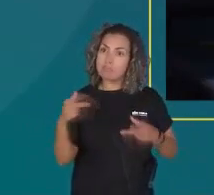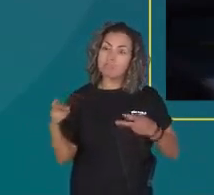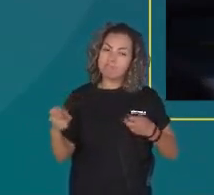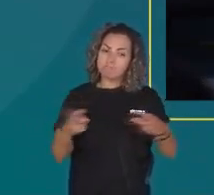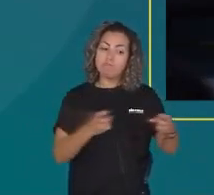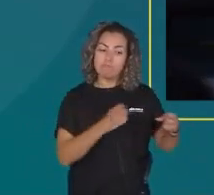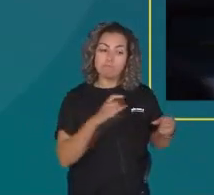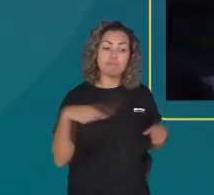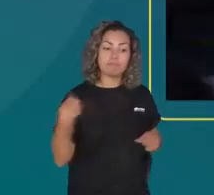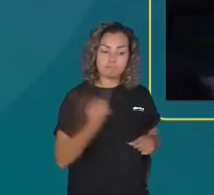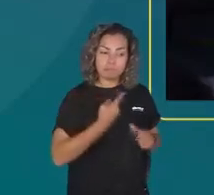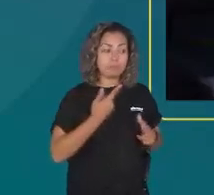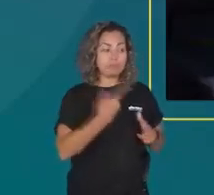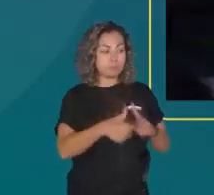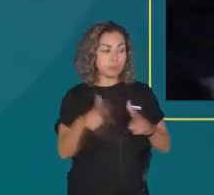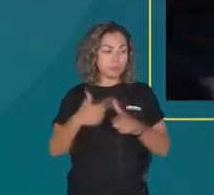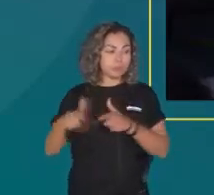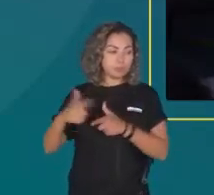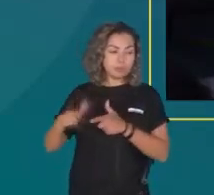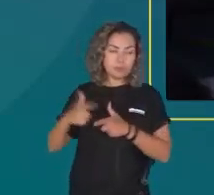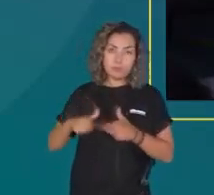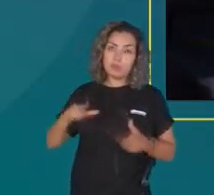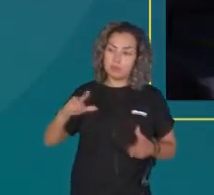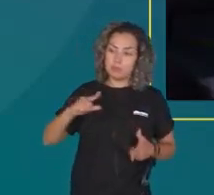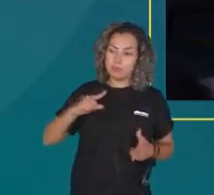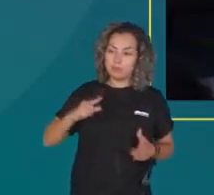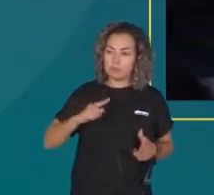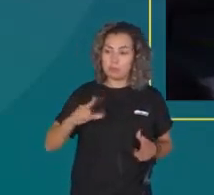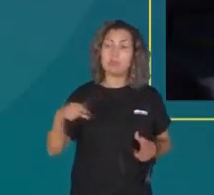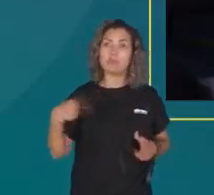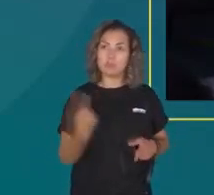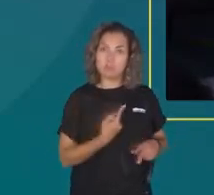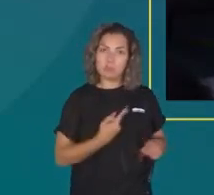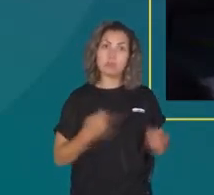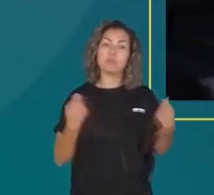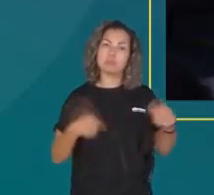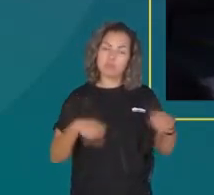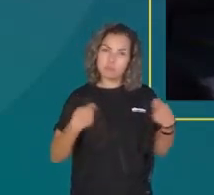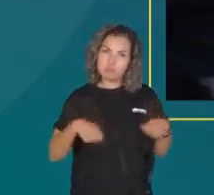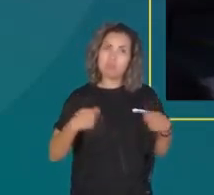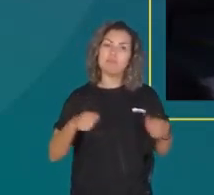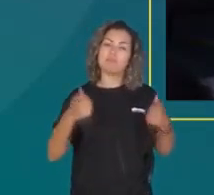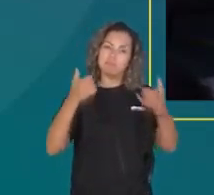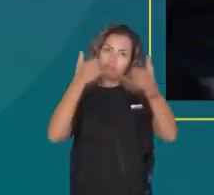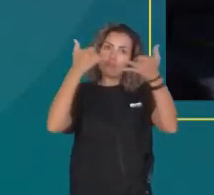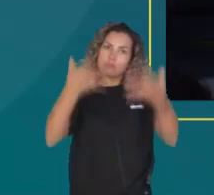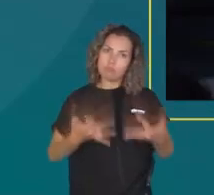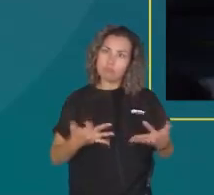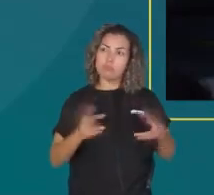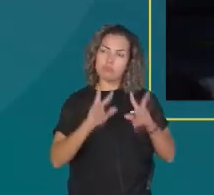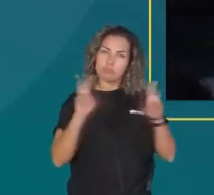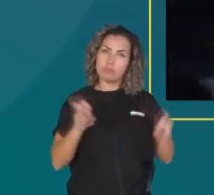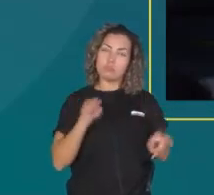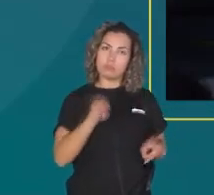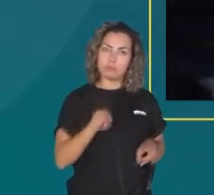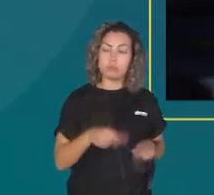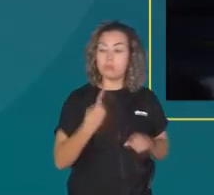we together adapt the way we talk about those issues to make sure that we can have the floor, not only